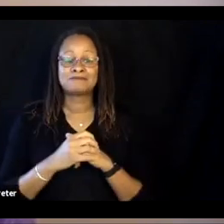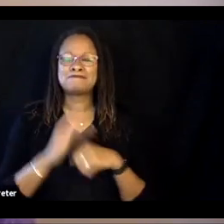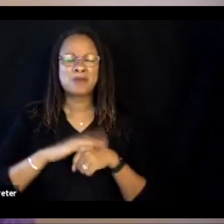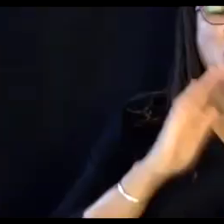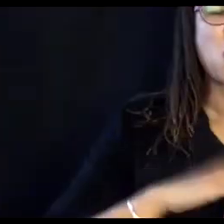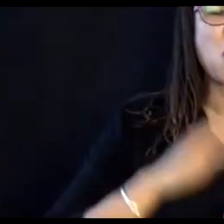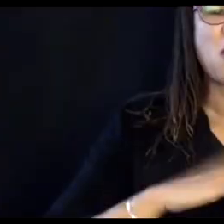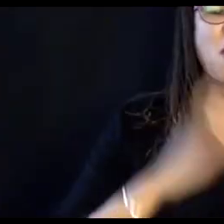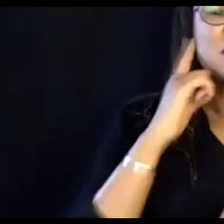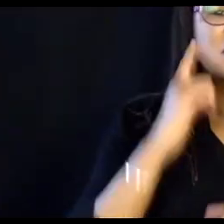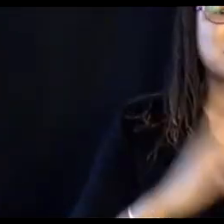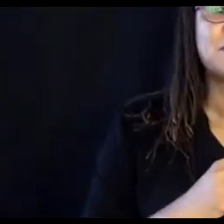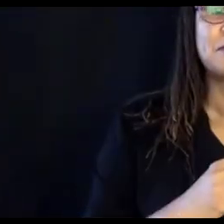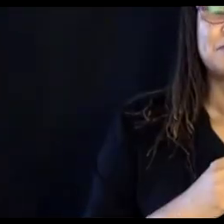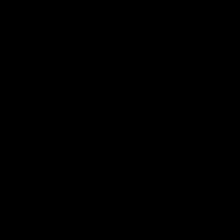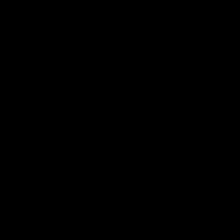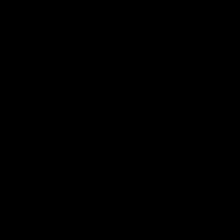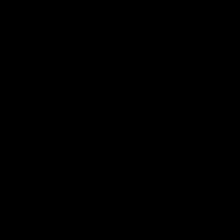underrepresented.